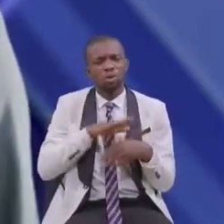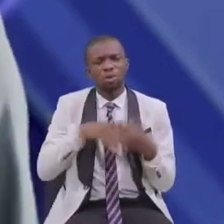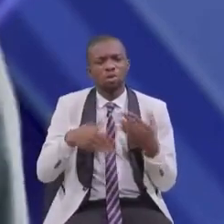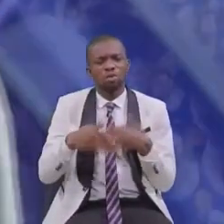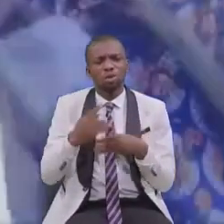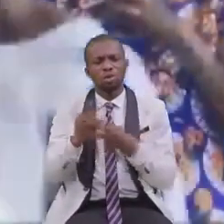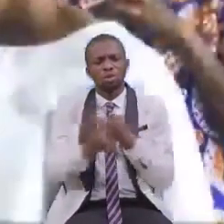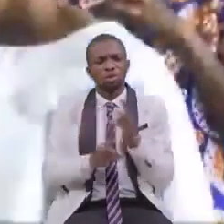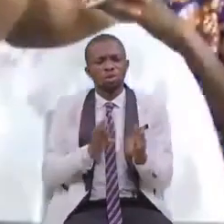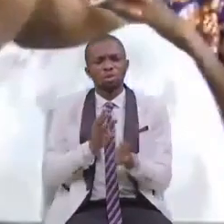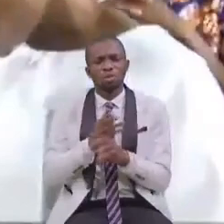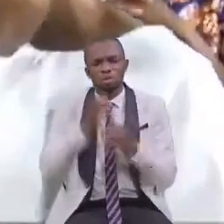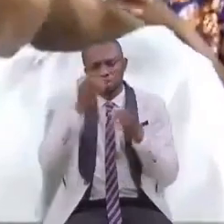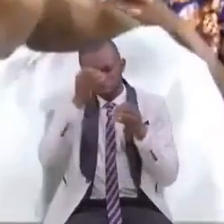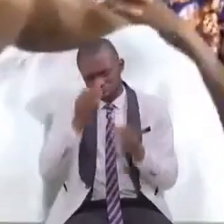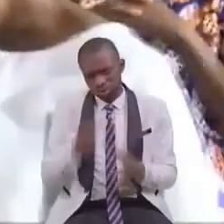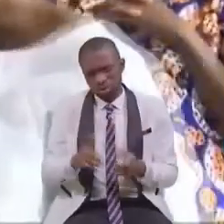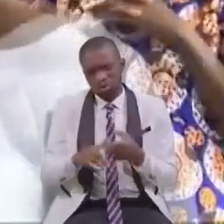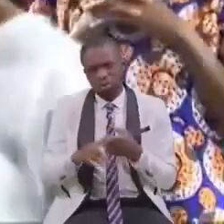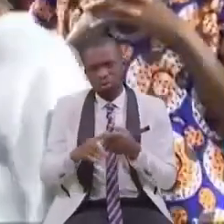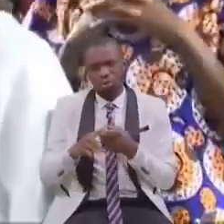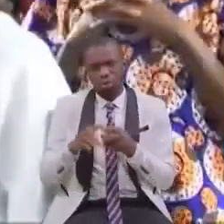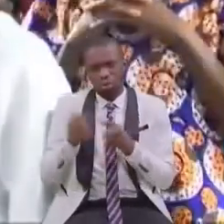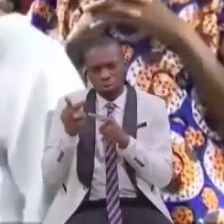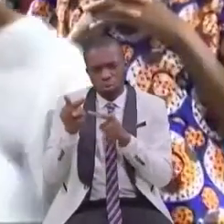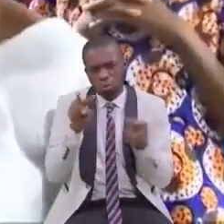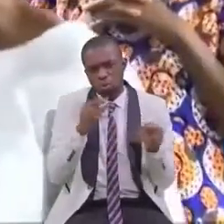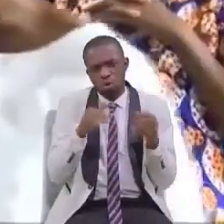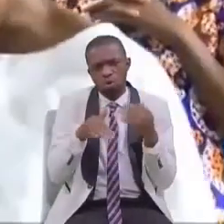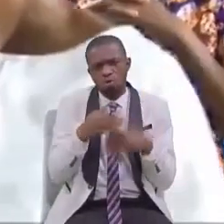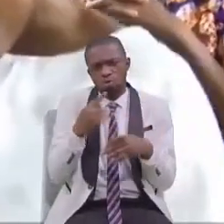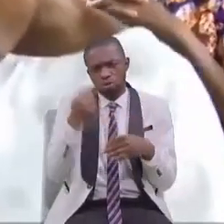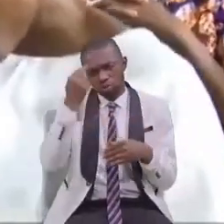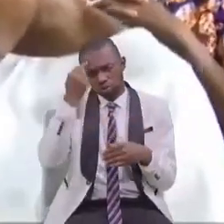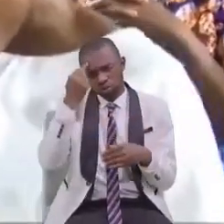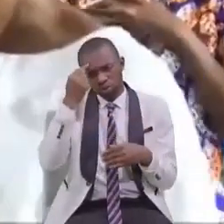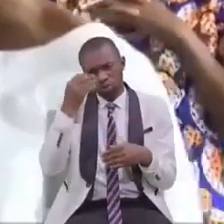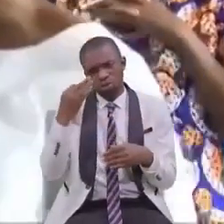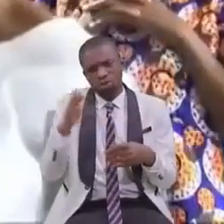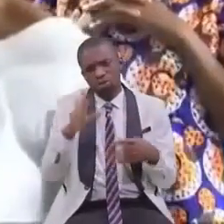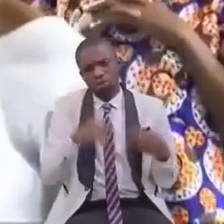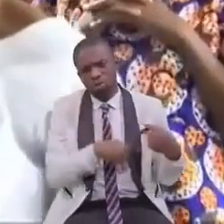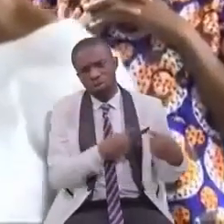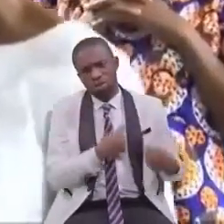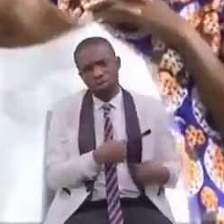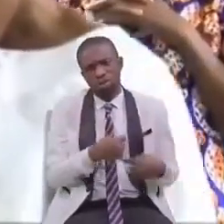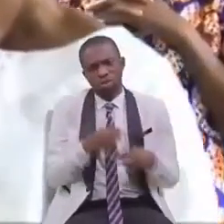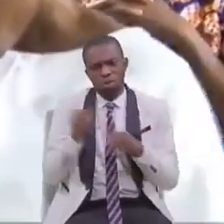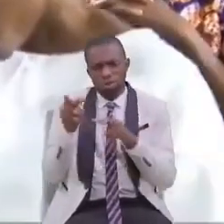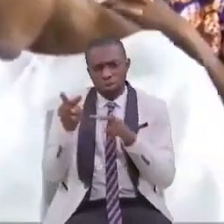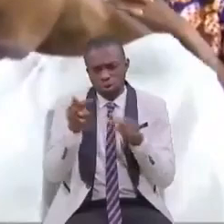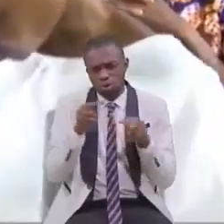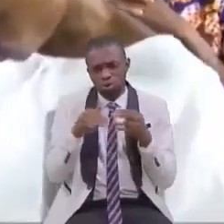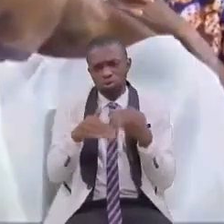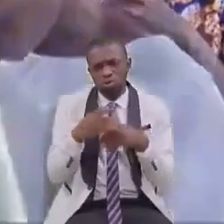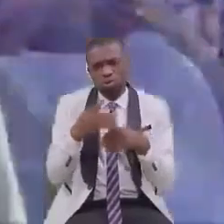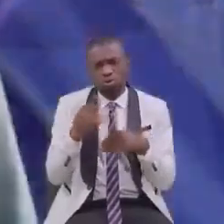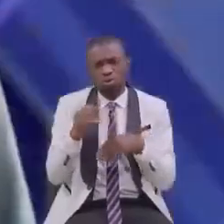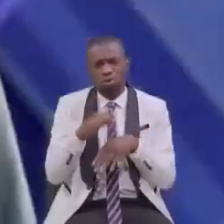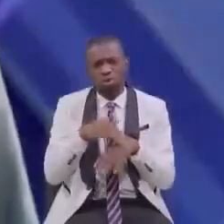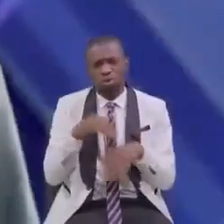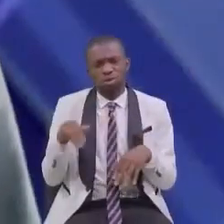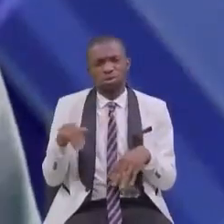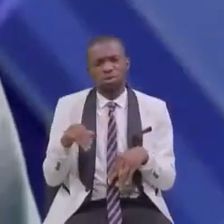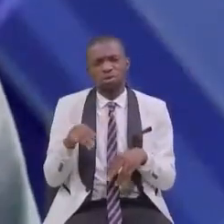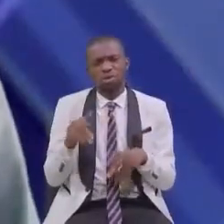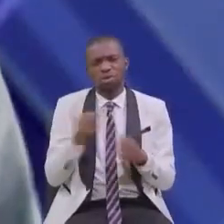watch over your thoughts, the thoughts of your heart. Watch over your callings. The Lord has called us unto salvation.